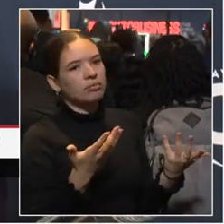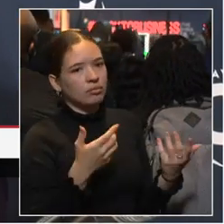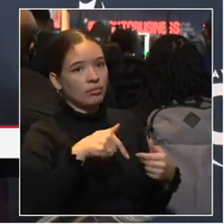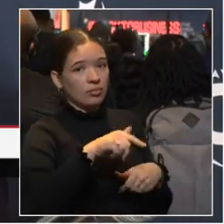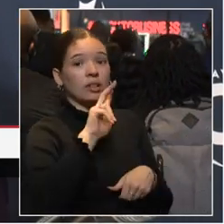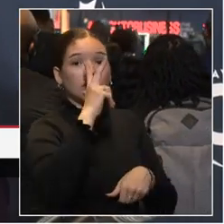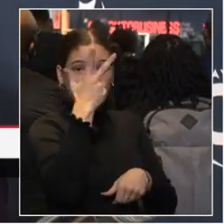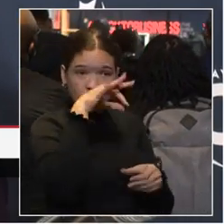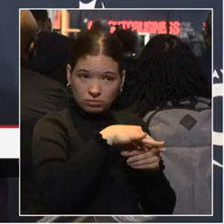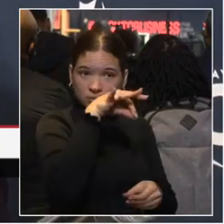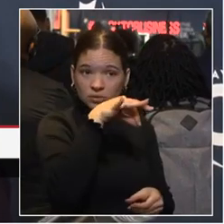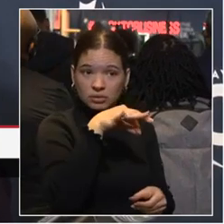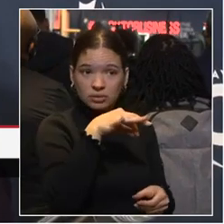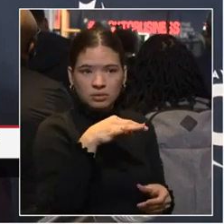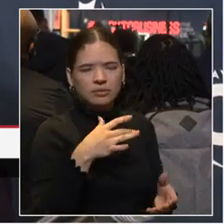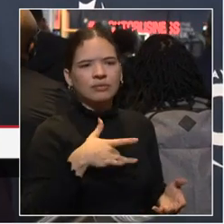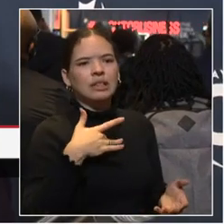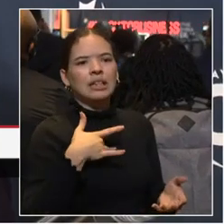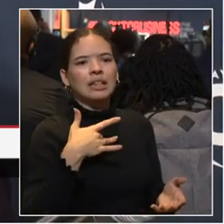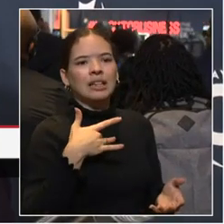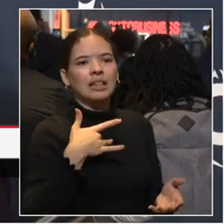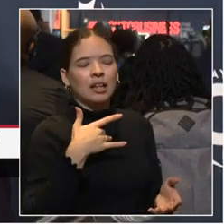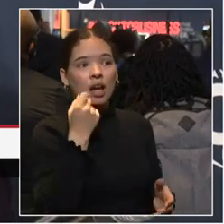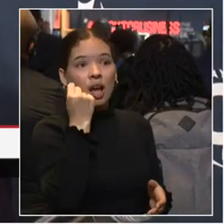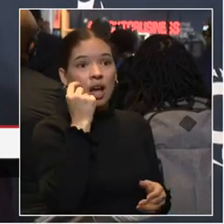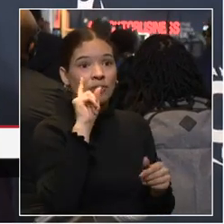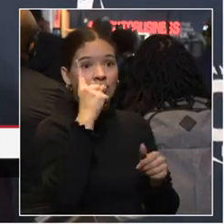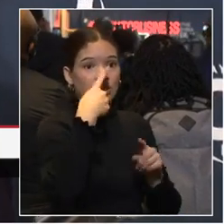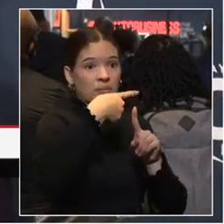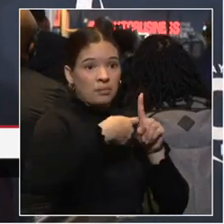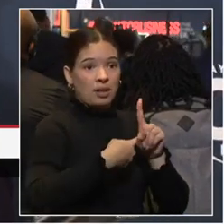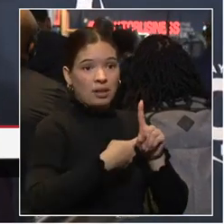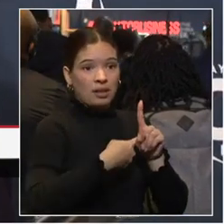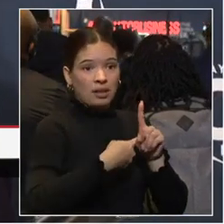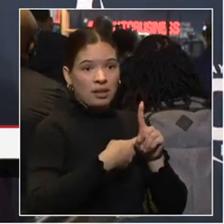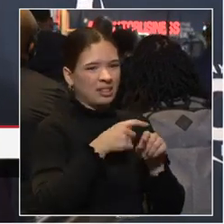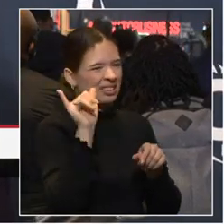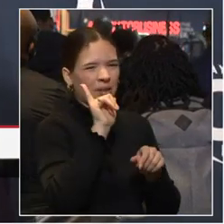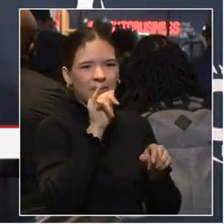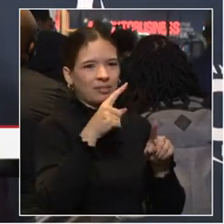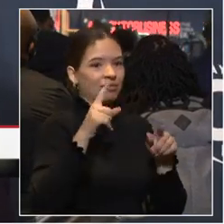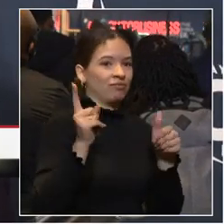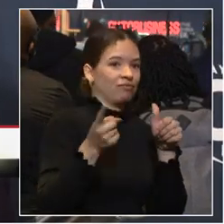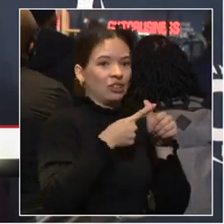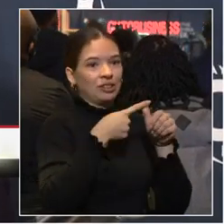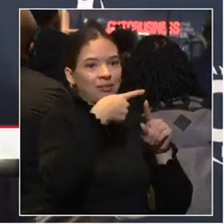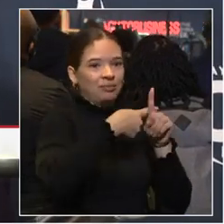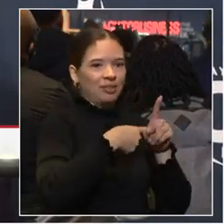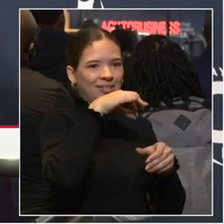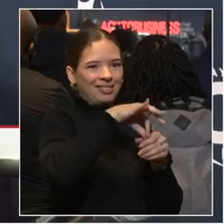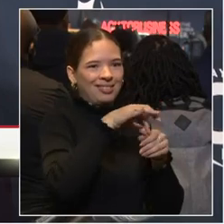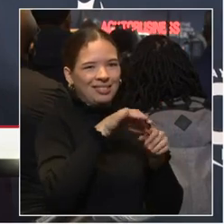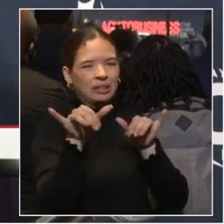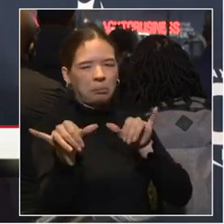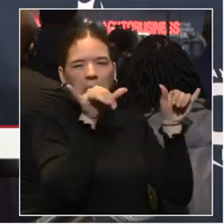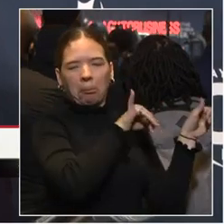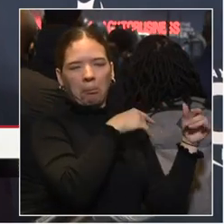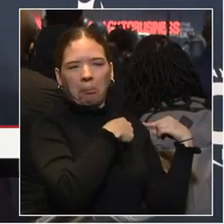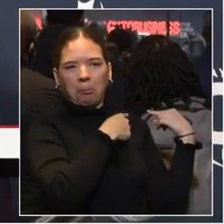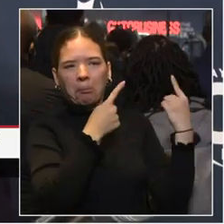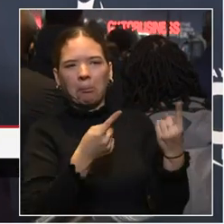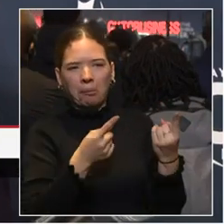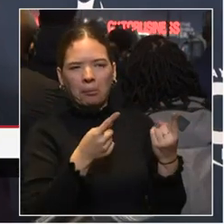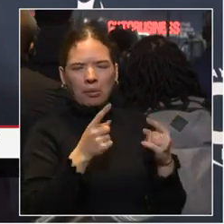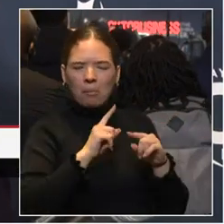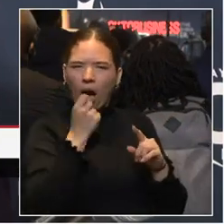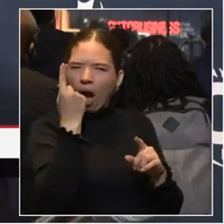feels like the first month of my first term. Oh, wow. So I feel incredibly energized. People around